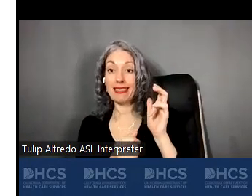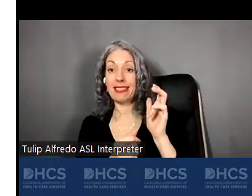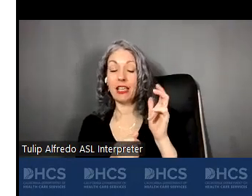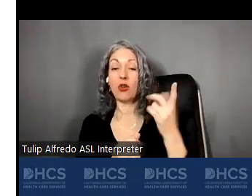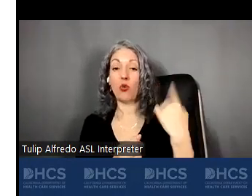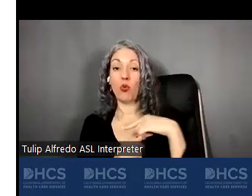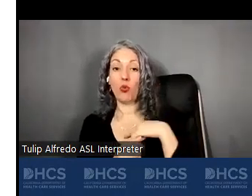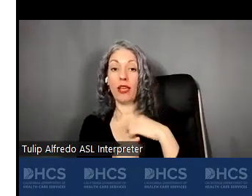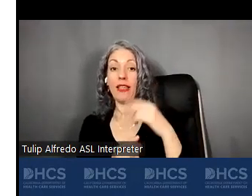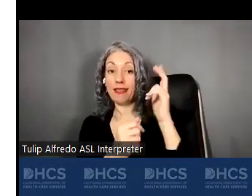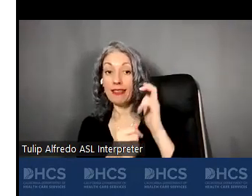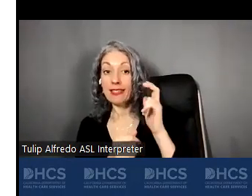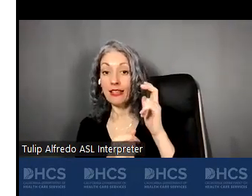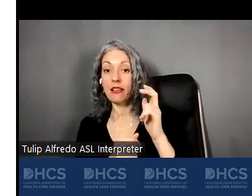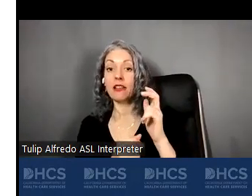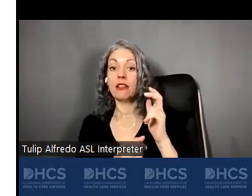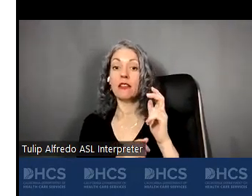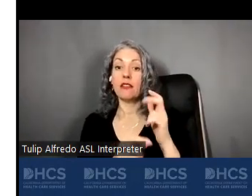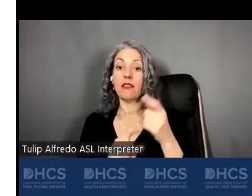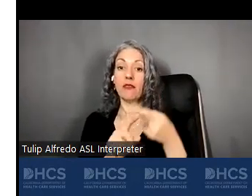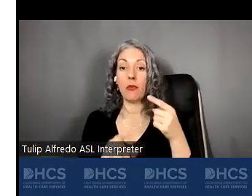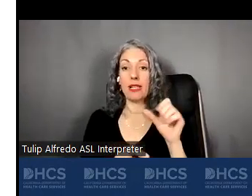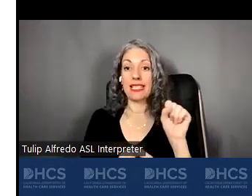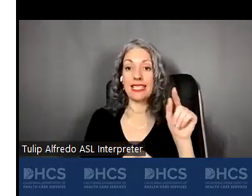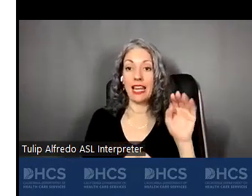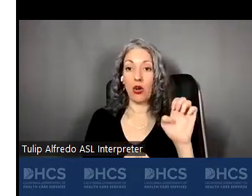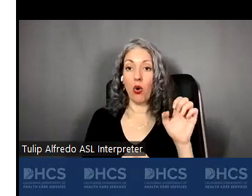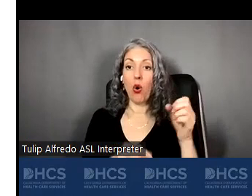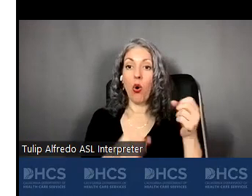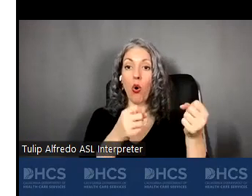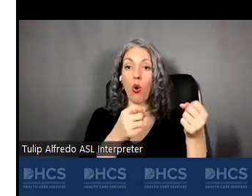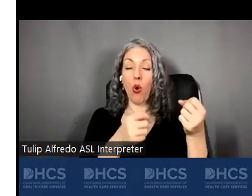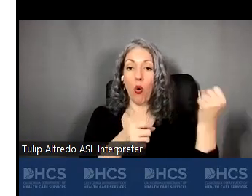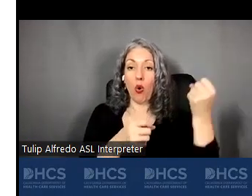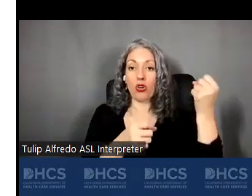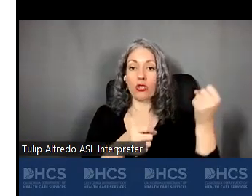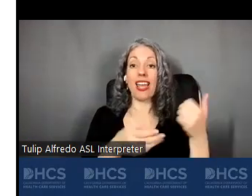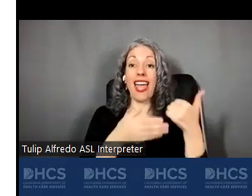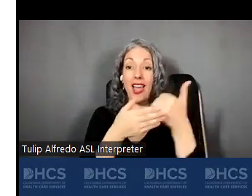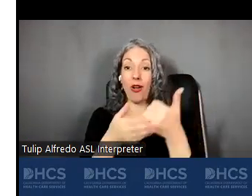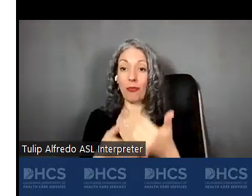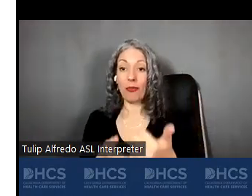then input from stakeholders have really been very helpful for us to understand,